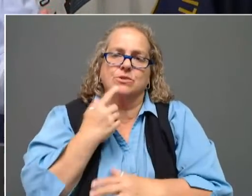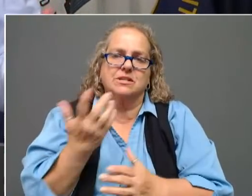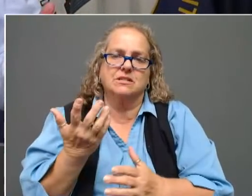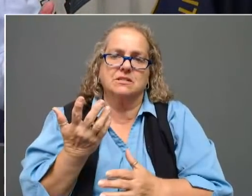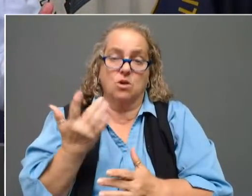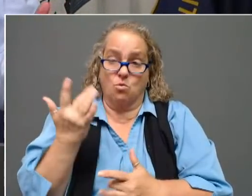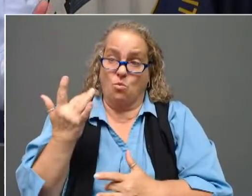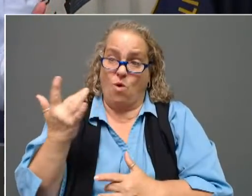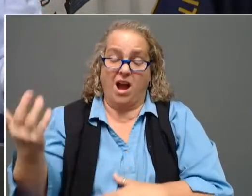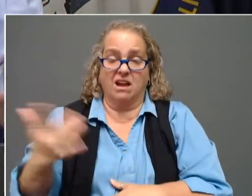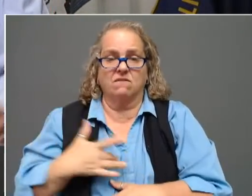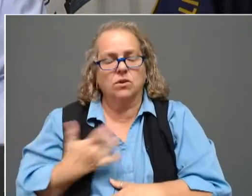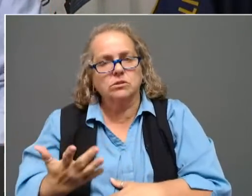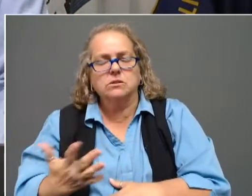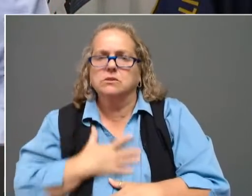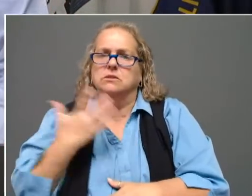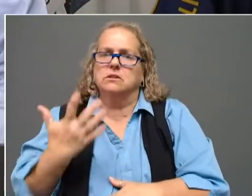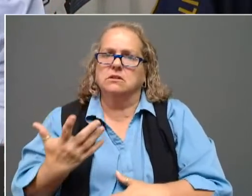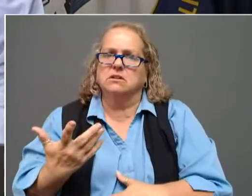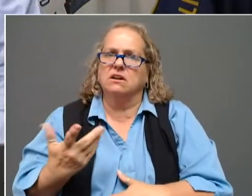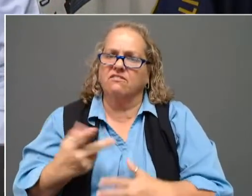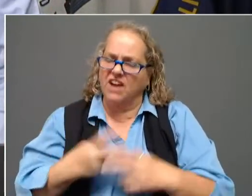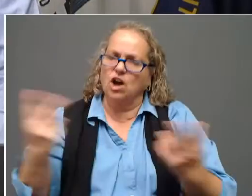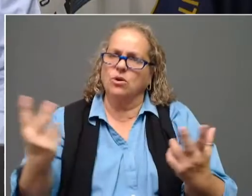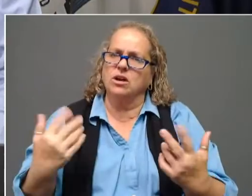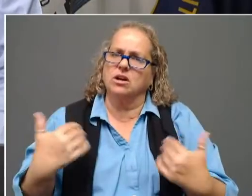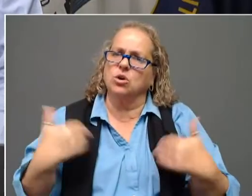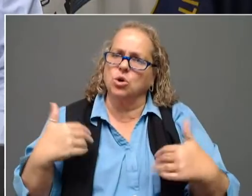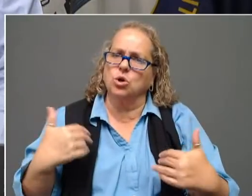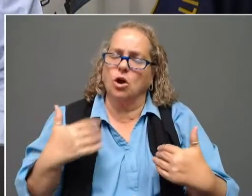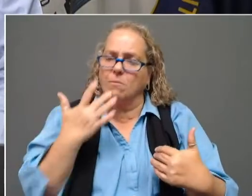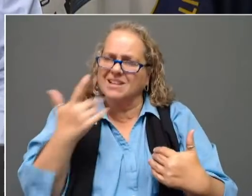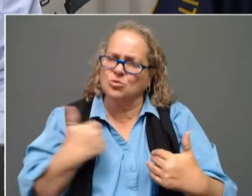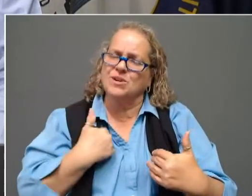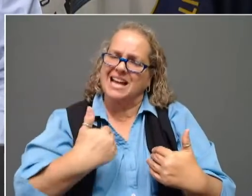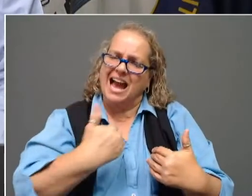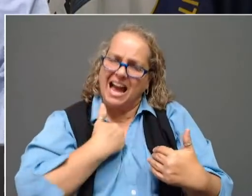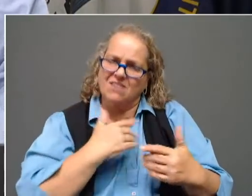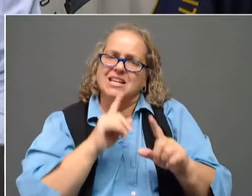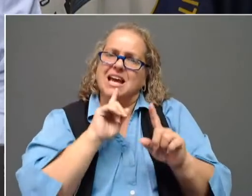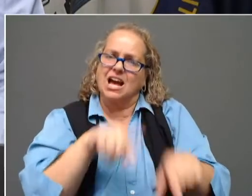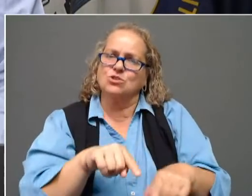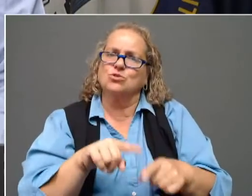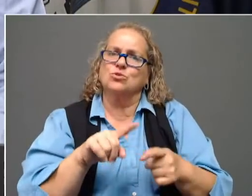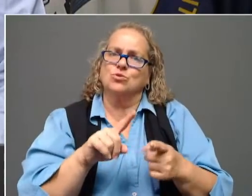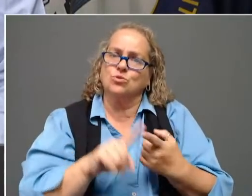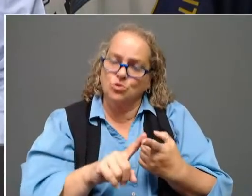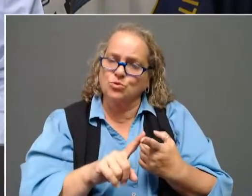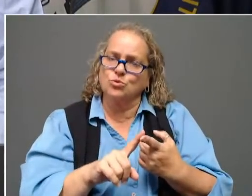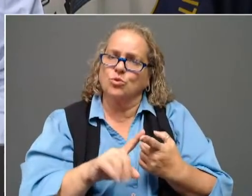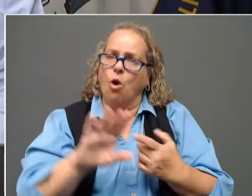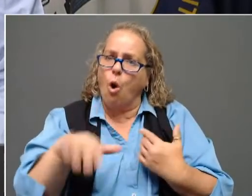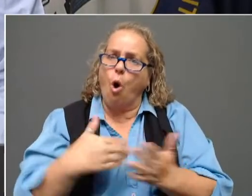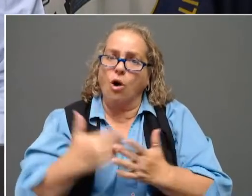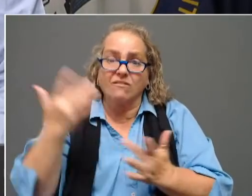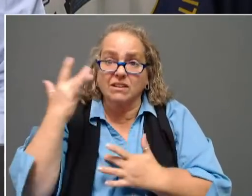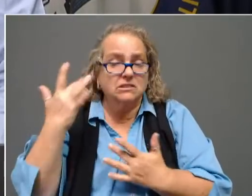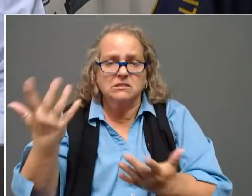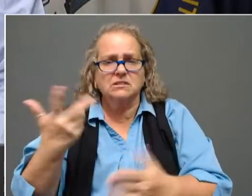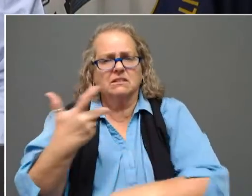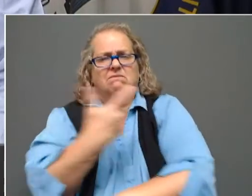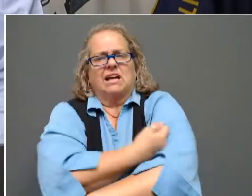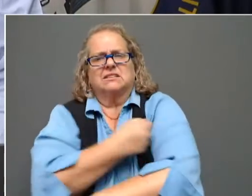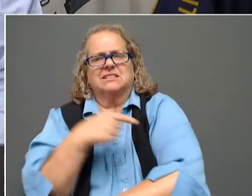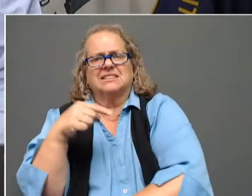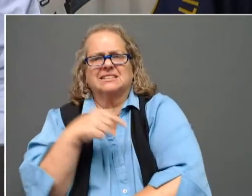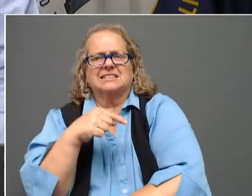right? Because we have the answer to the entire pandemic, and it's in vaccines. The answer to the entire pandemic is